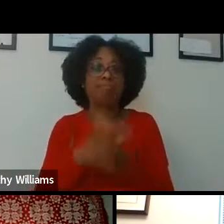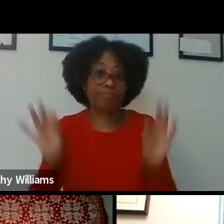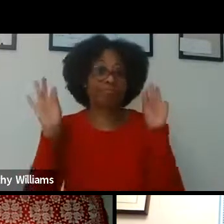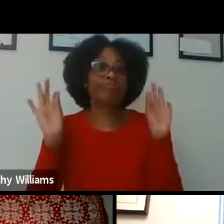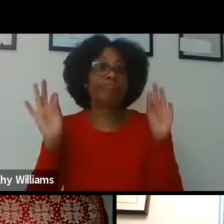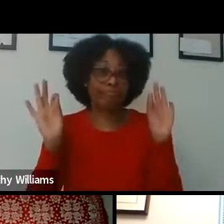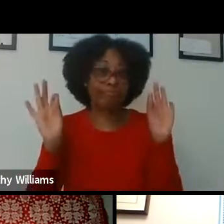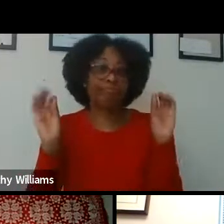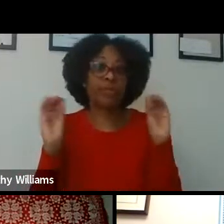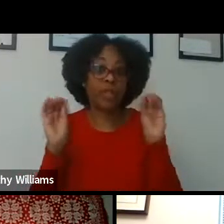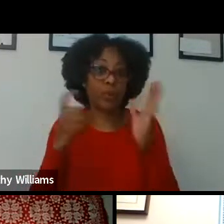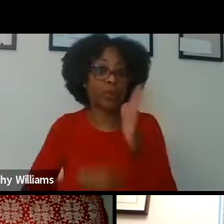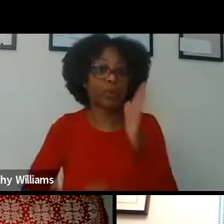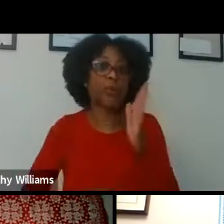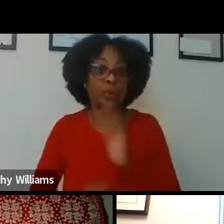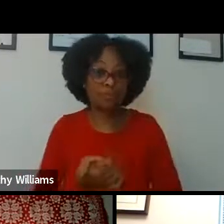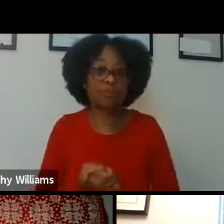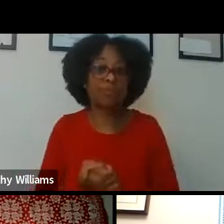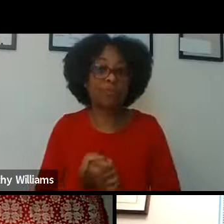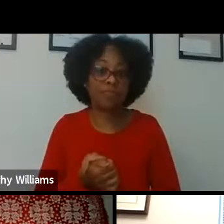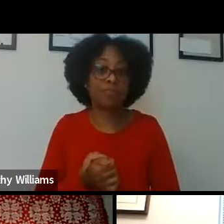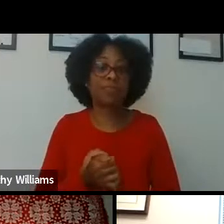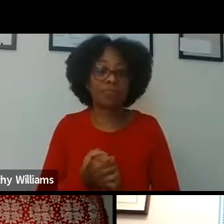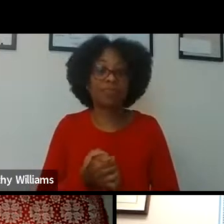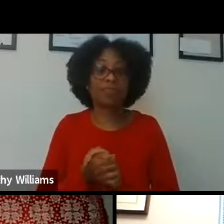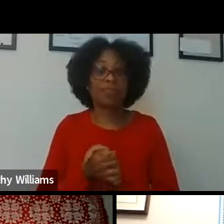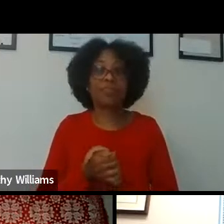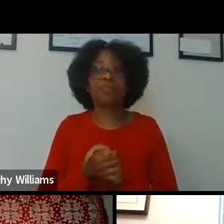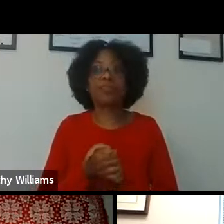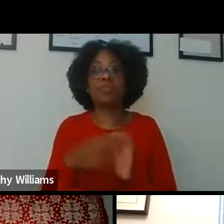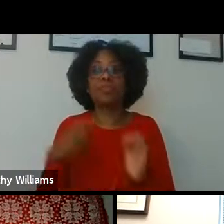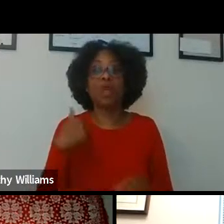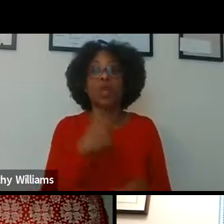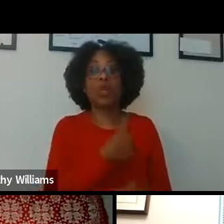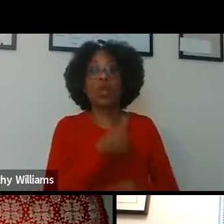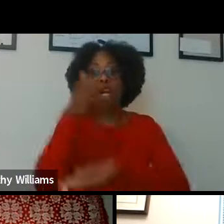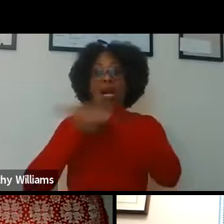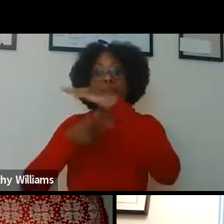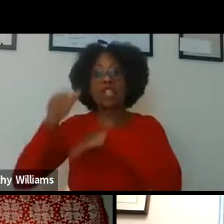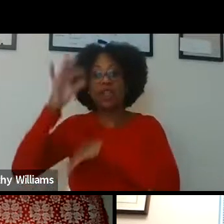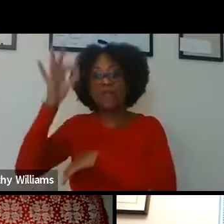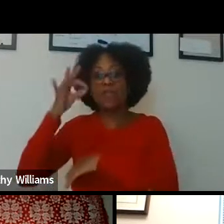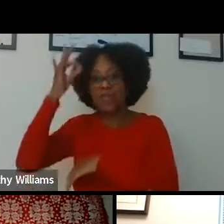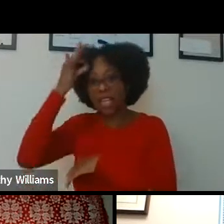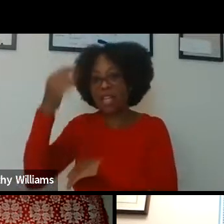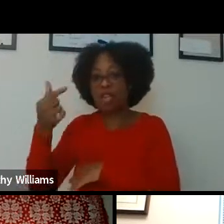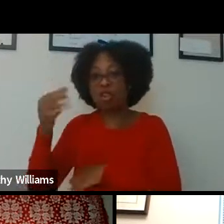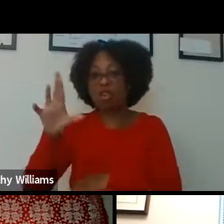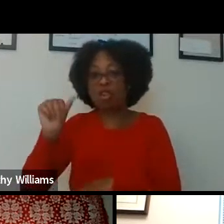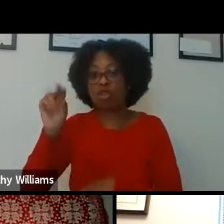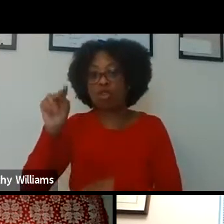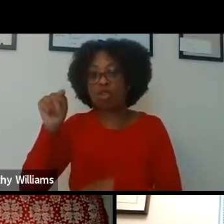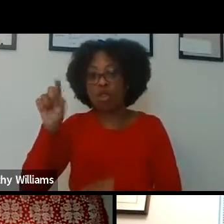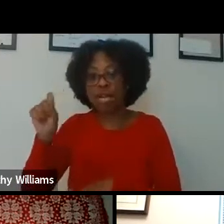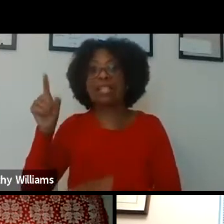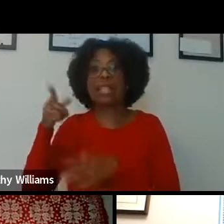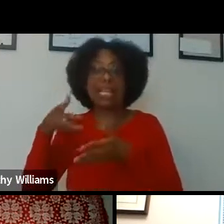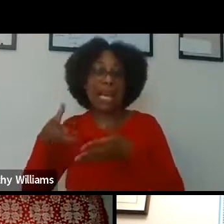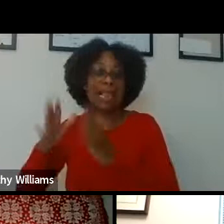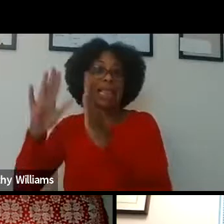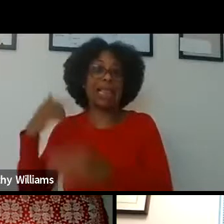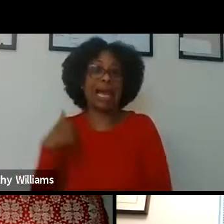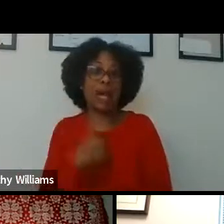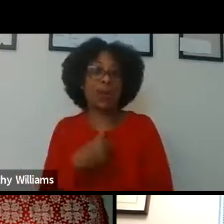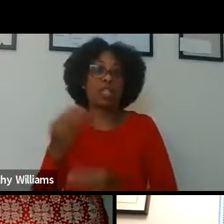free to the folks who call us. We operate under federal grants that allow us to provide